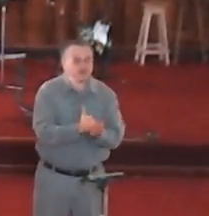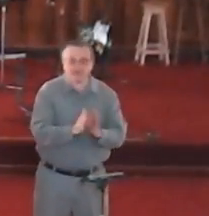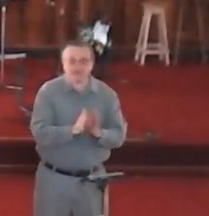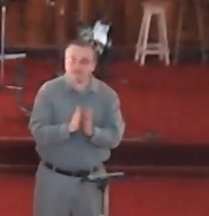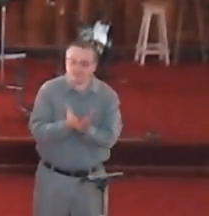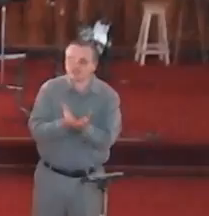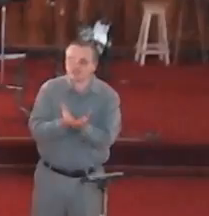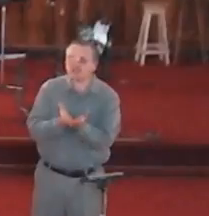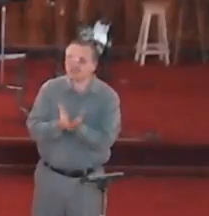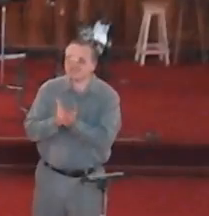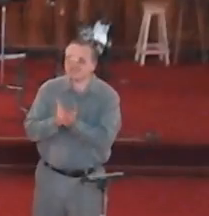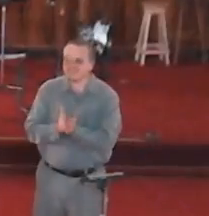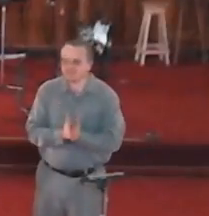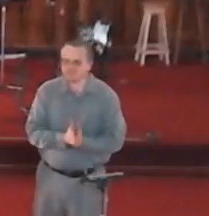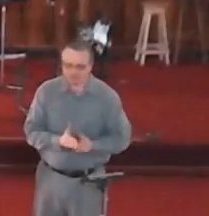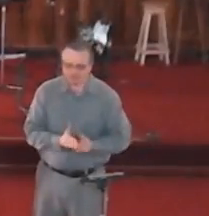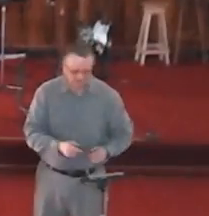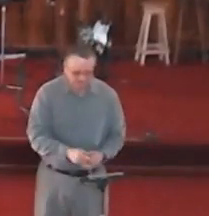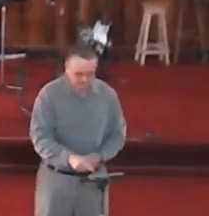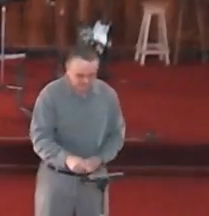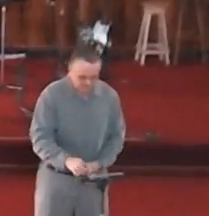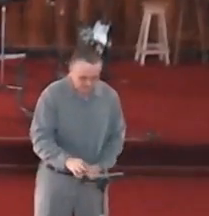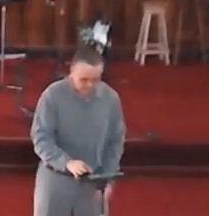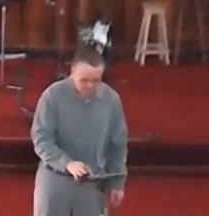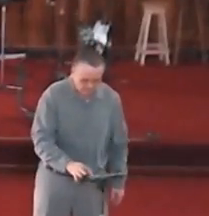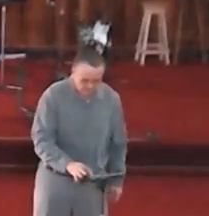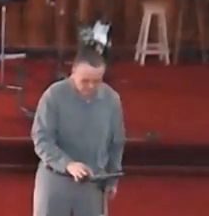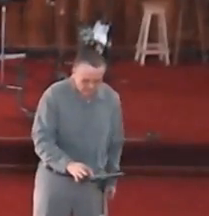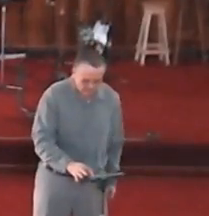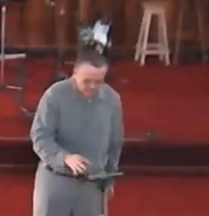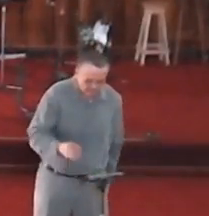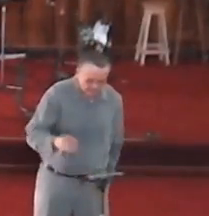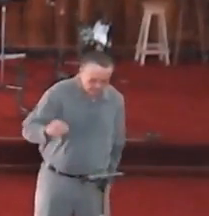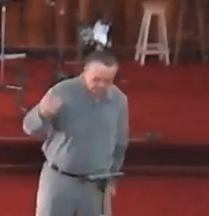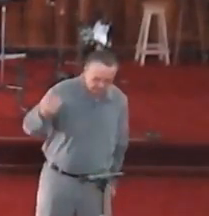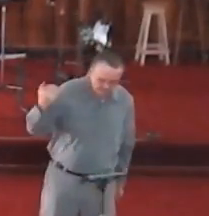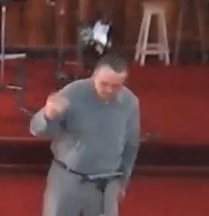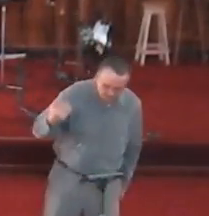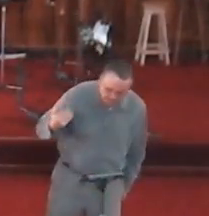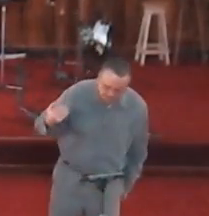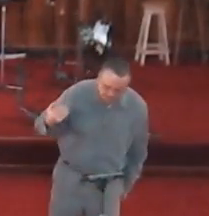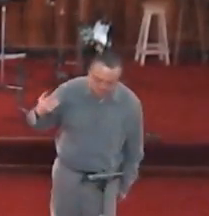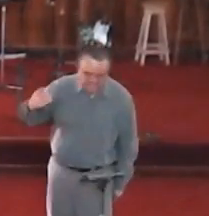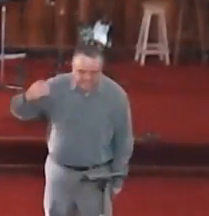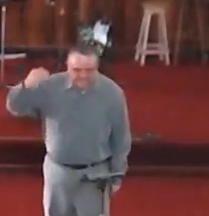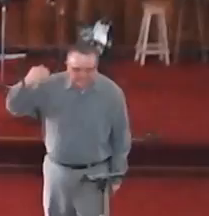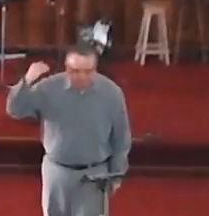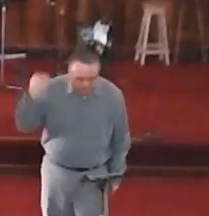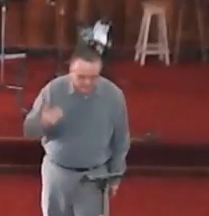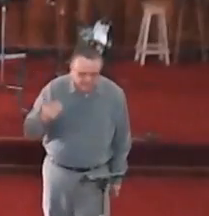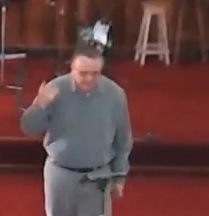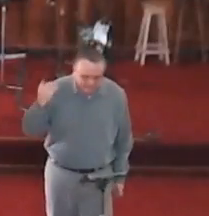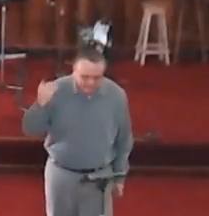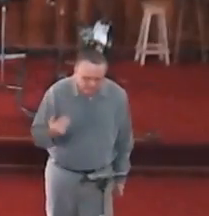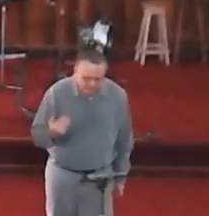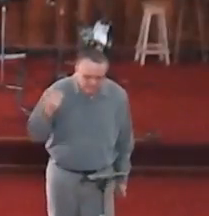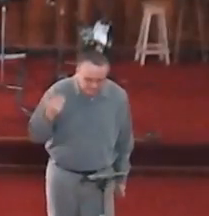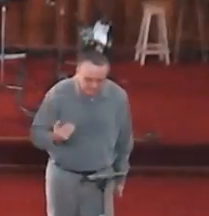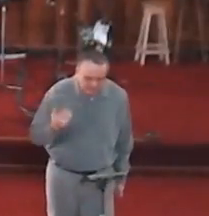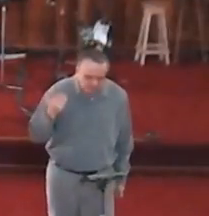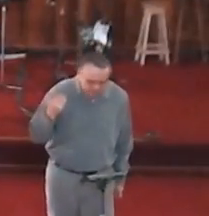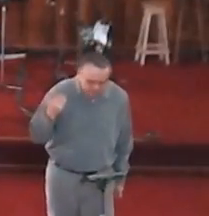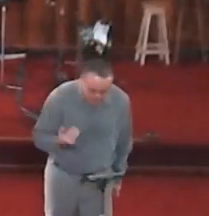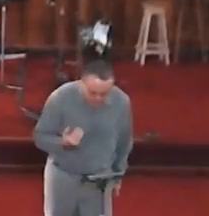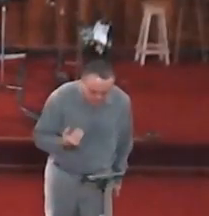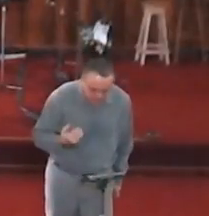iglesia primitiva le costó entender eso. But the early church had trouble understanding that. Versículo 21. El poder del Señor